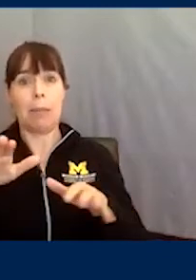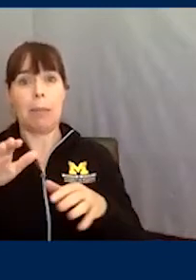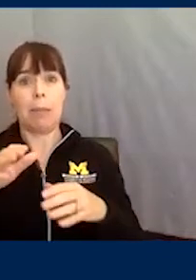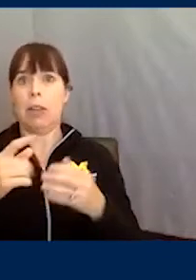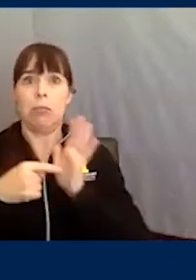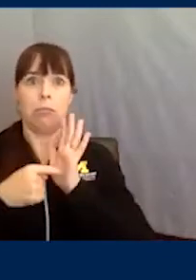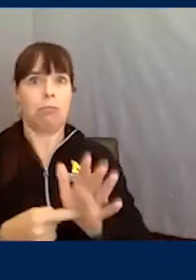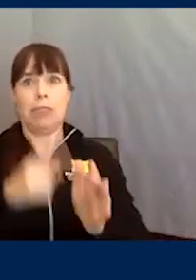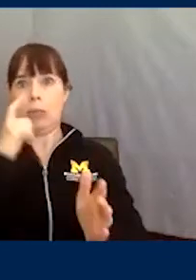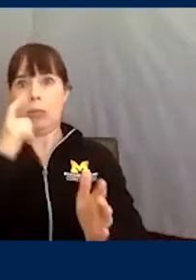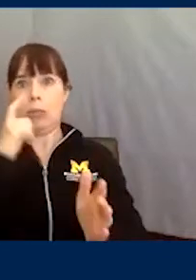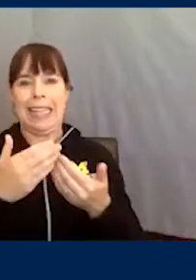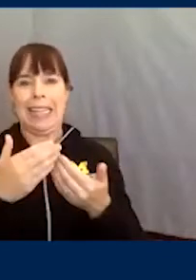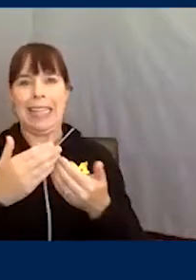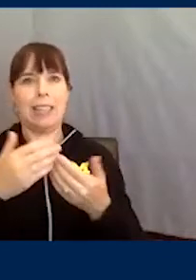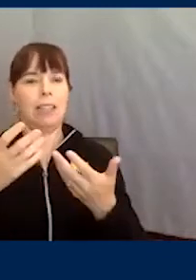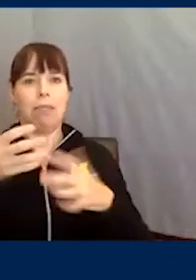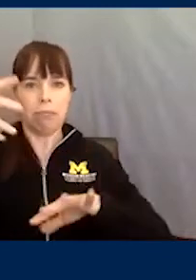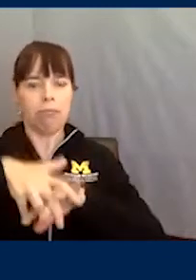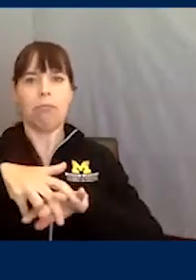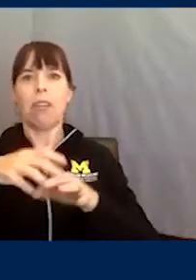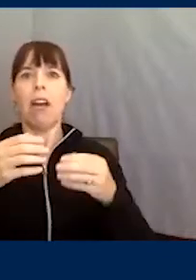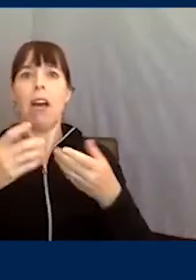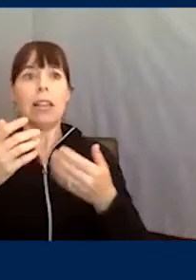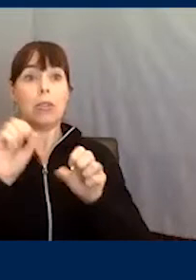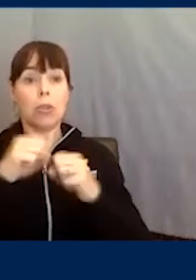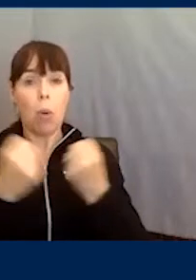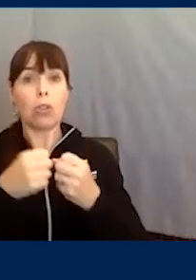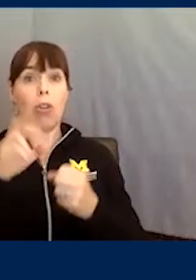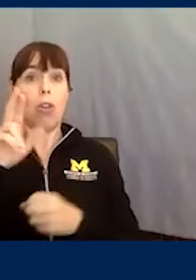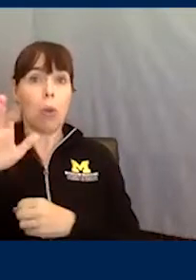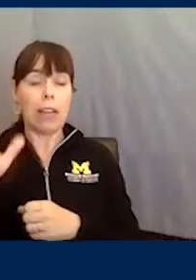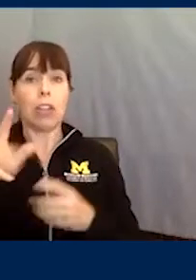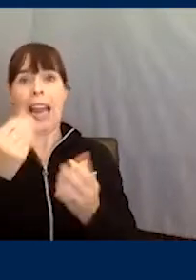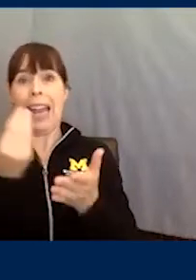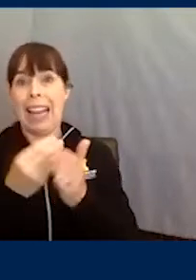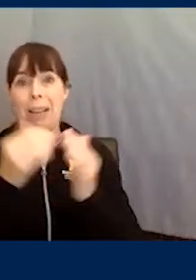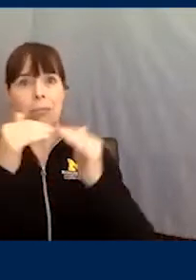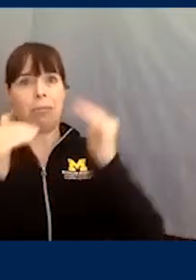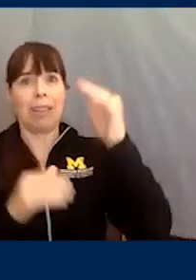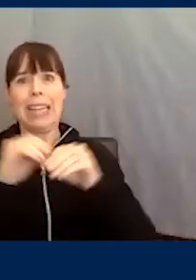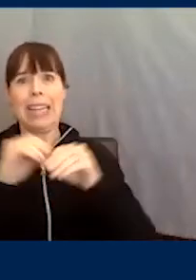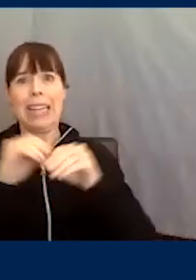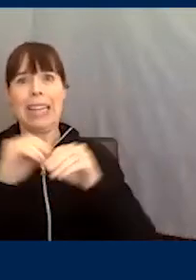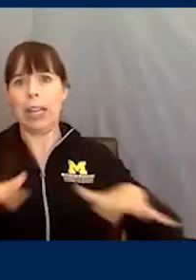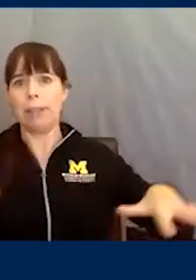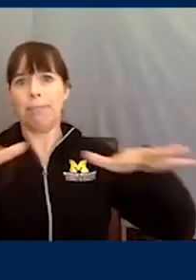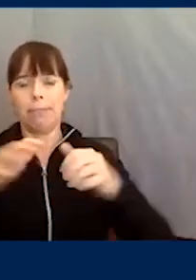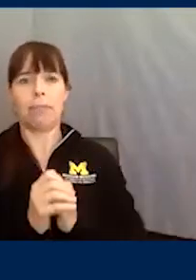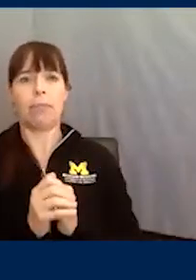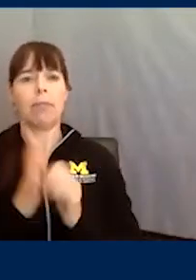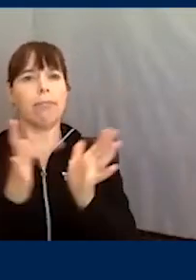the entrenched health, social, racial, political, and economic inequities within American society,